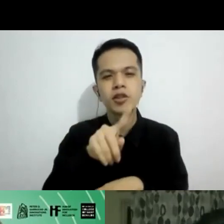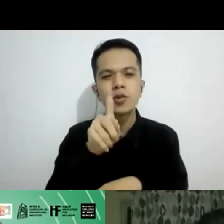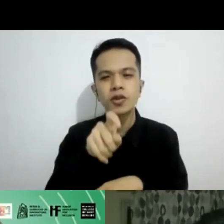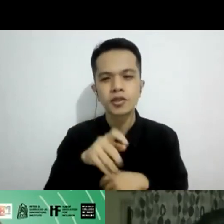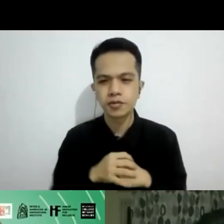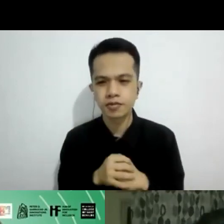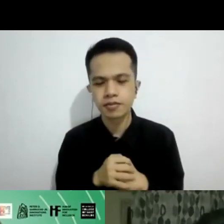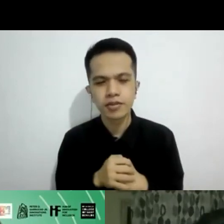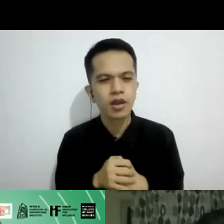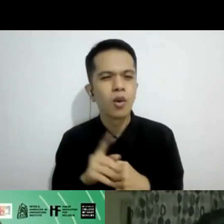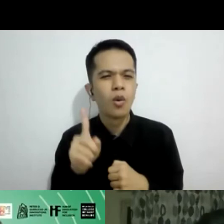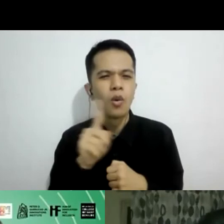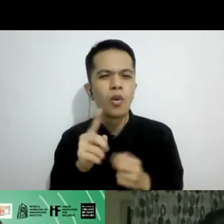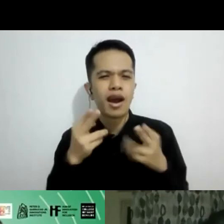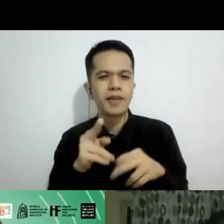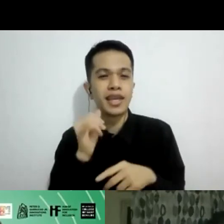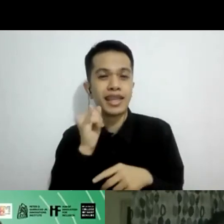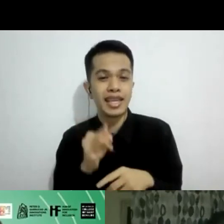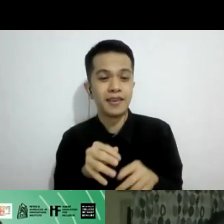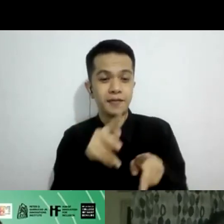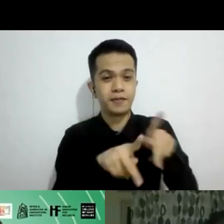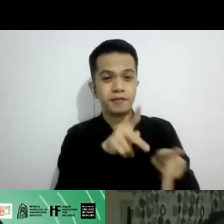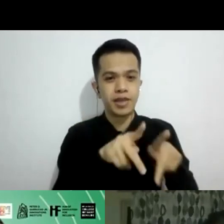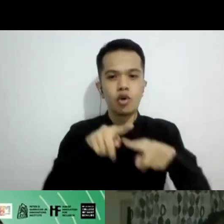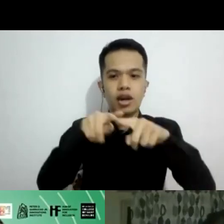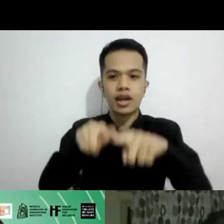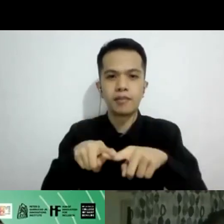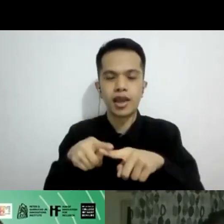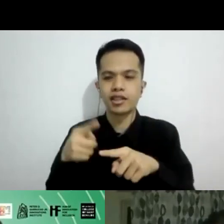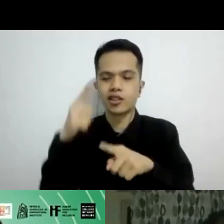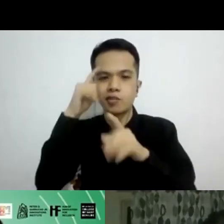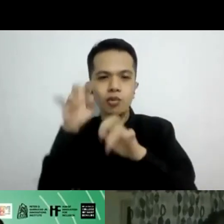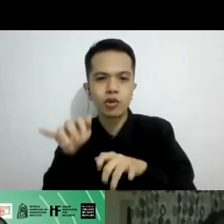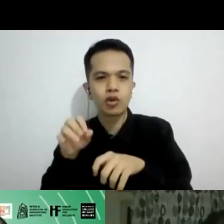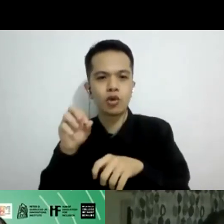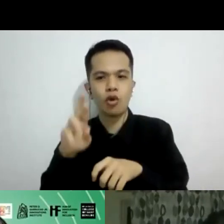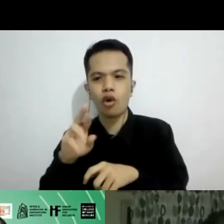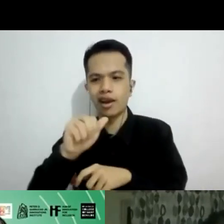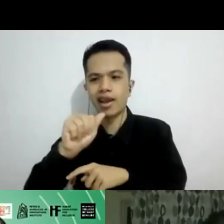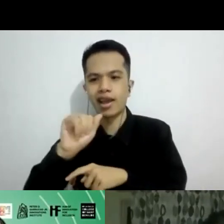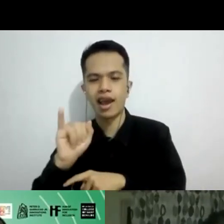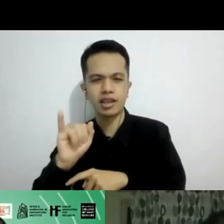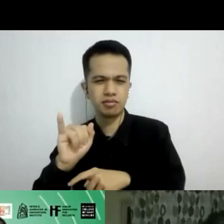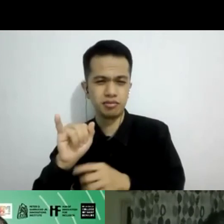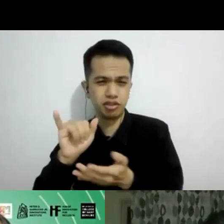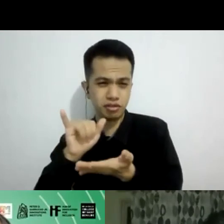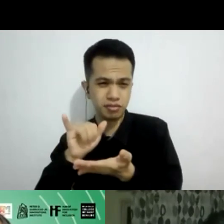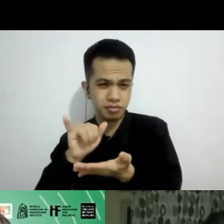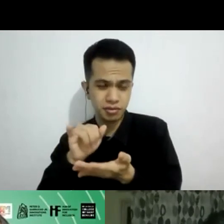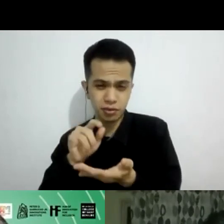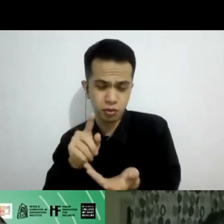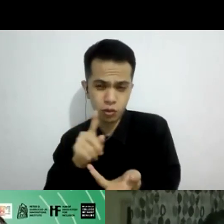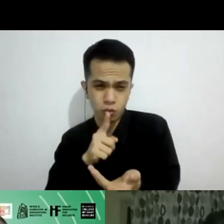is, what happens when citizens rely solely on computers or AI? Is it really foolproof? Is it